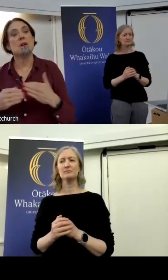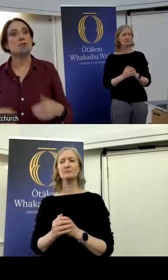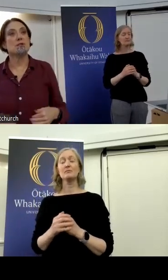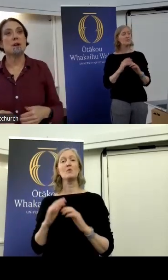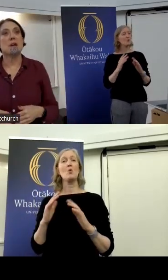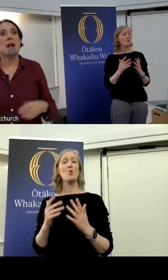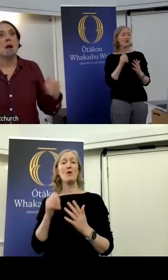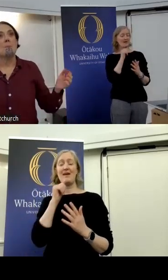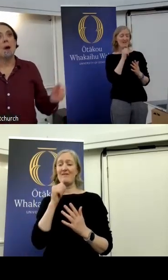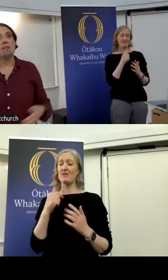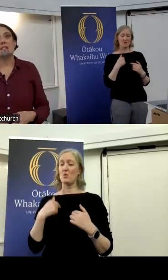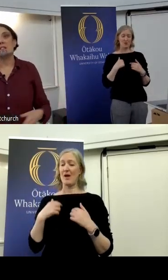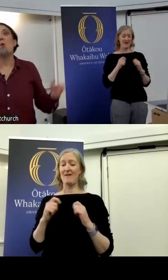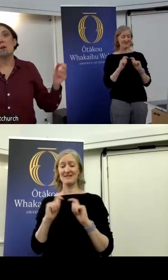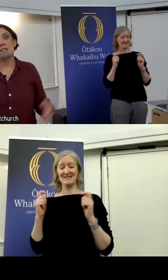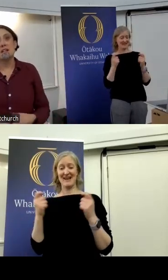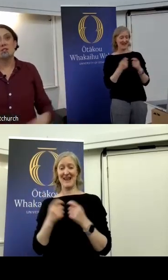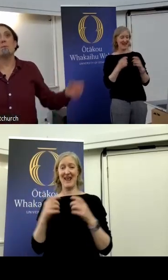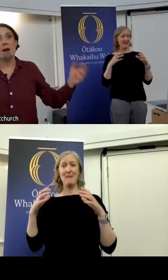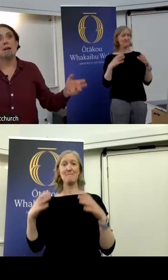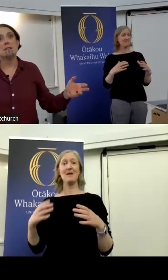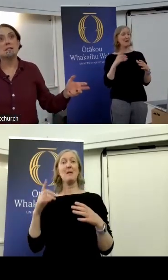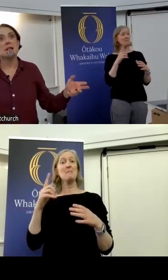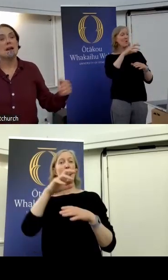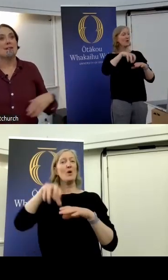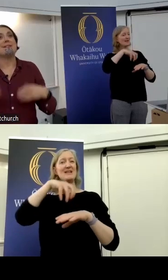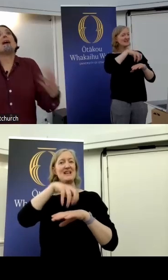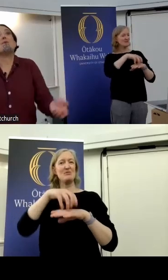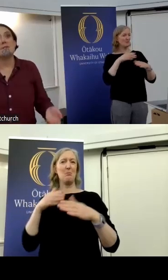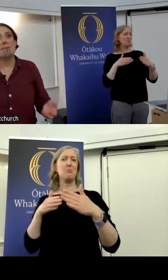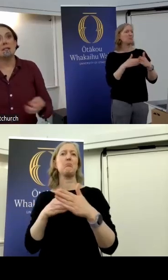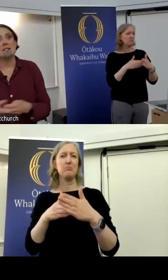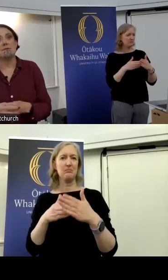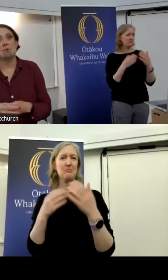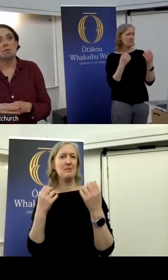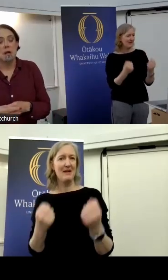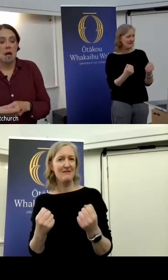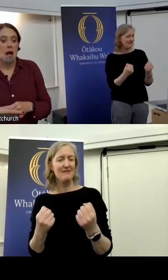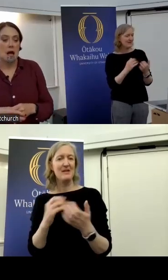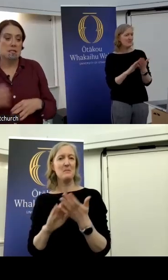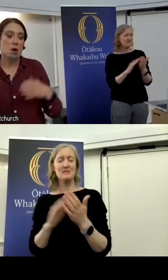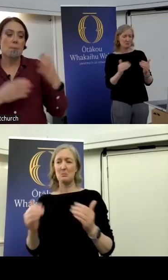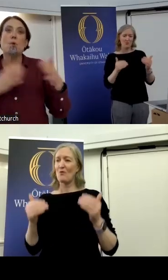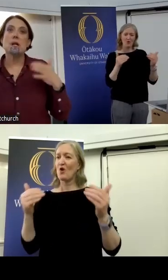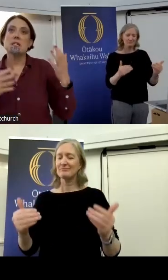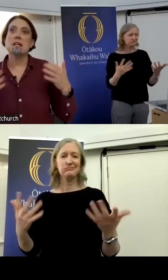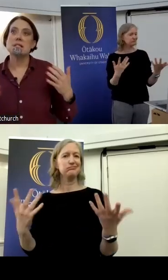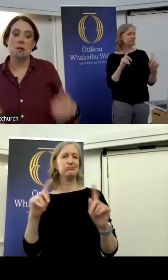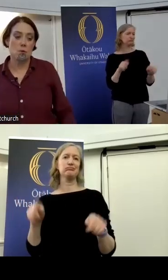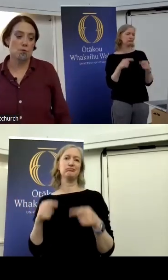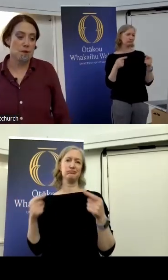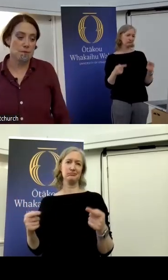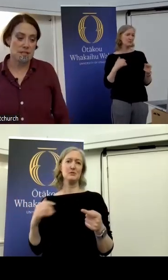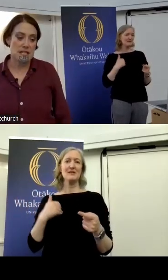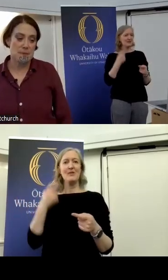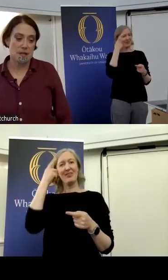and you're trying to do something, but there's organisational barriers, then that also makes it difficult. So important to consider